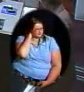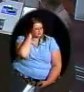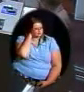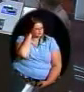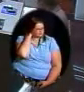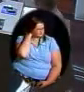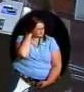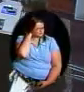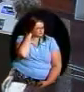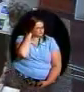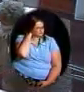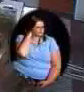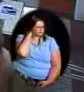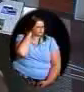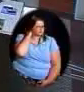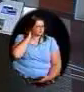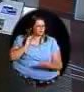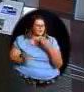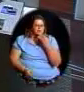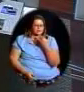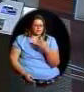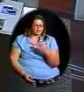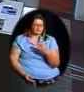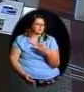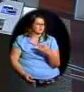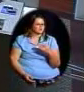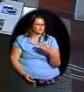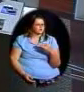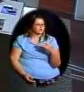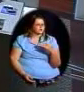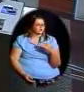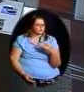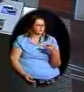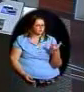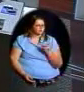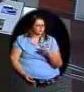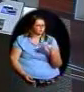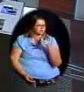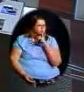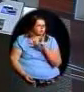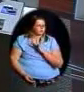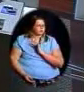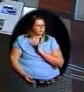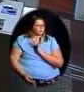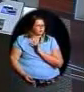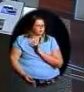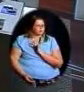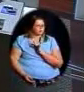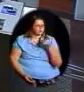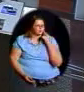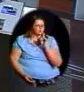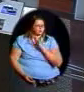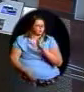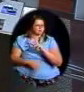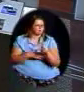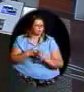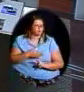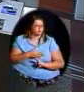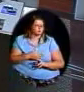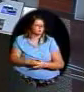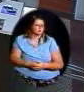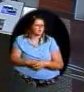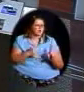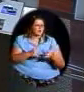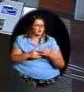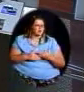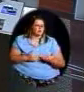Thank you, Dr. Banikowski, Dr. Graham, and Ms. Hermick and Mary for those reports. So we'll